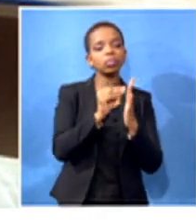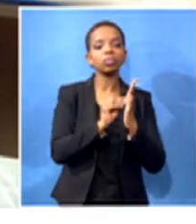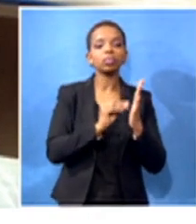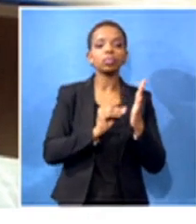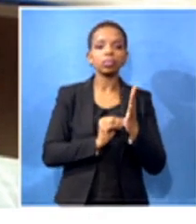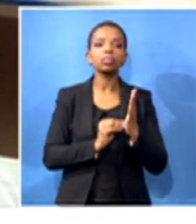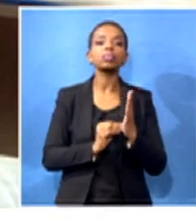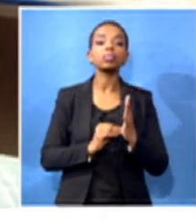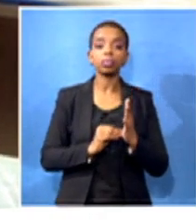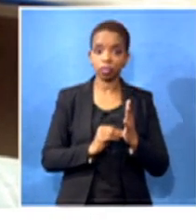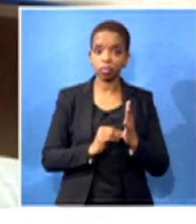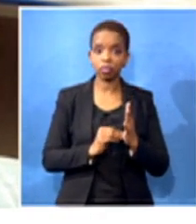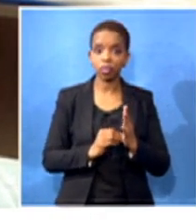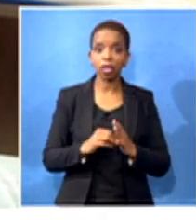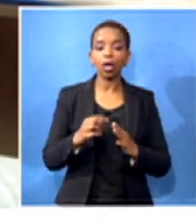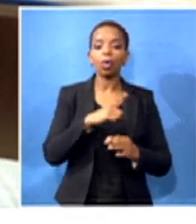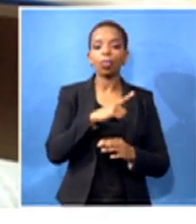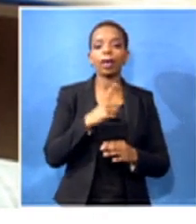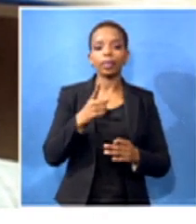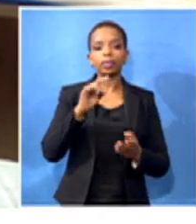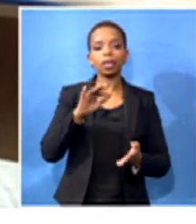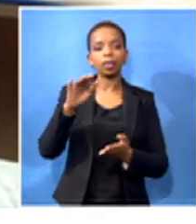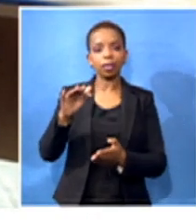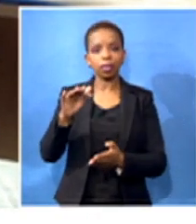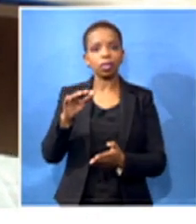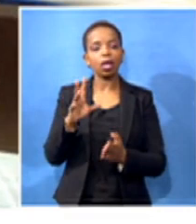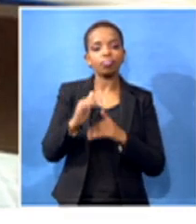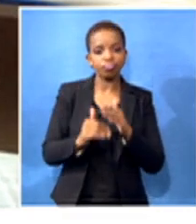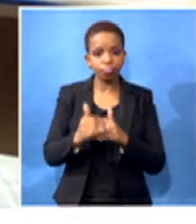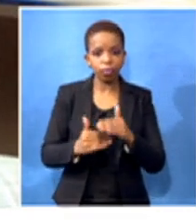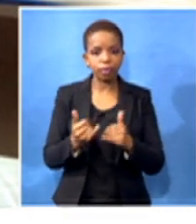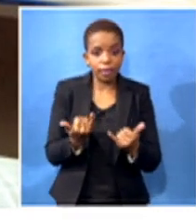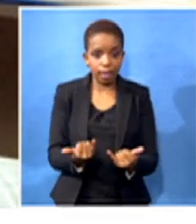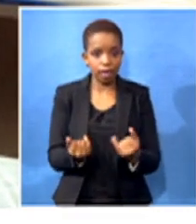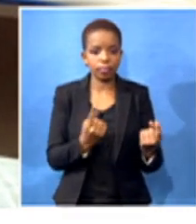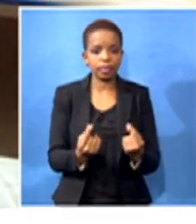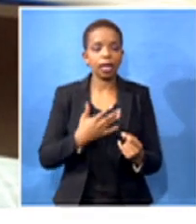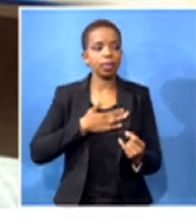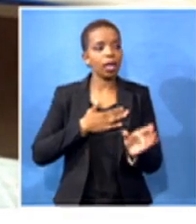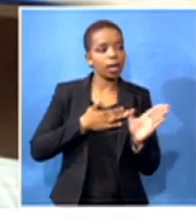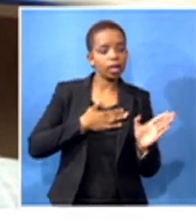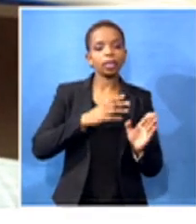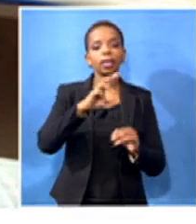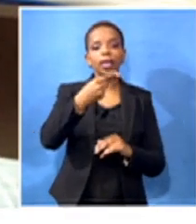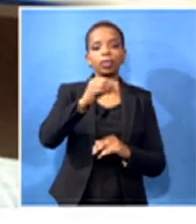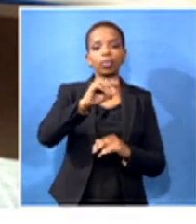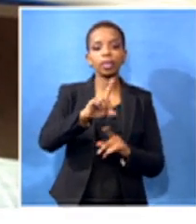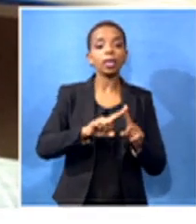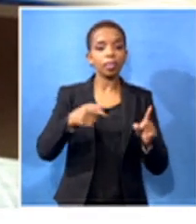amounts appear as a result of that process that is done by the HOD. What I know is that these are the biggest